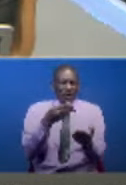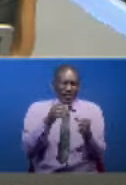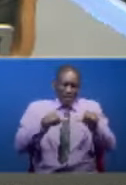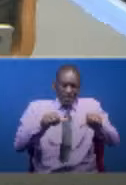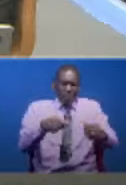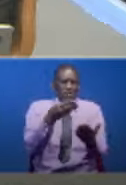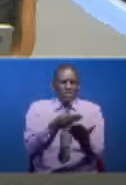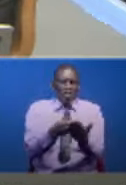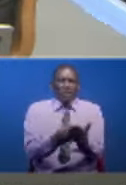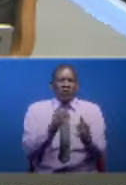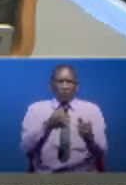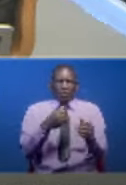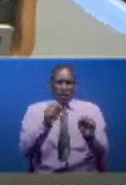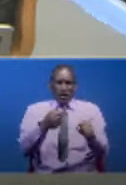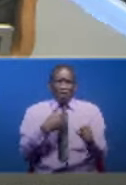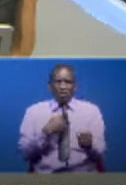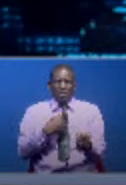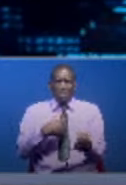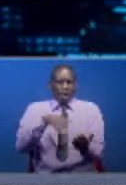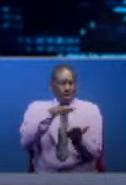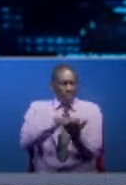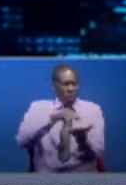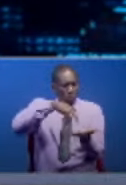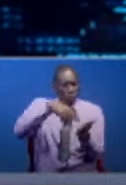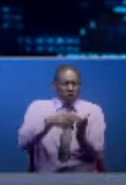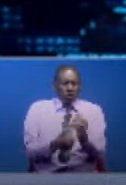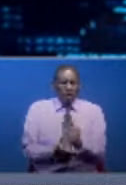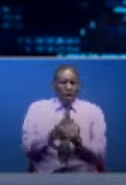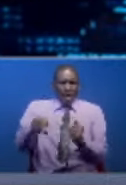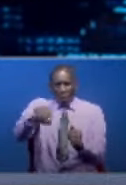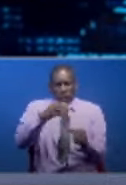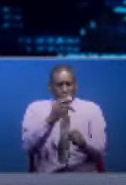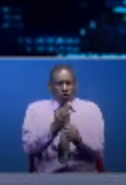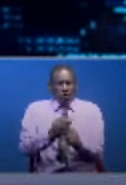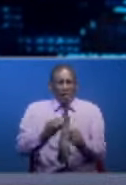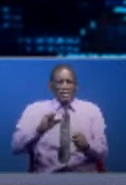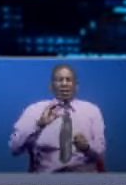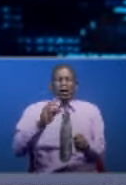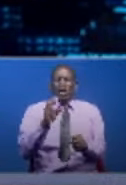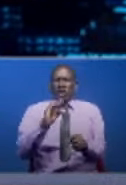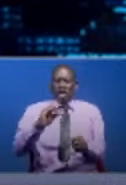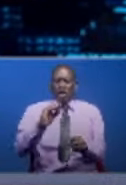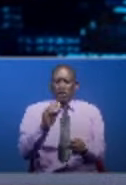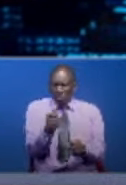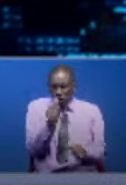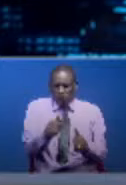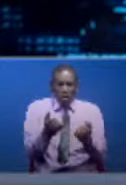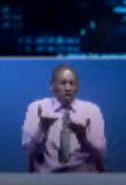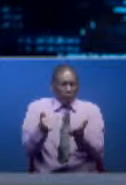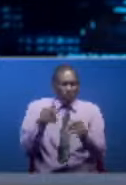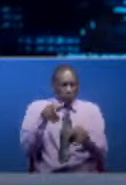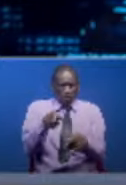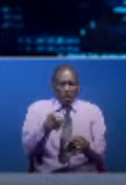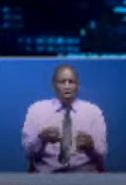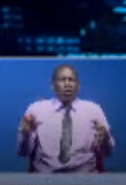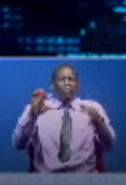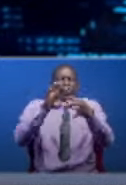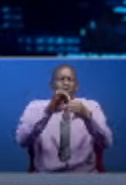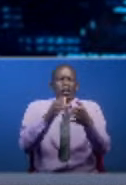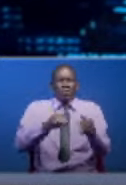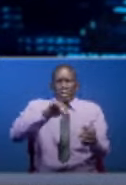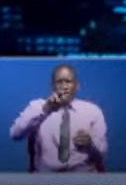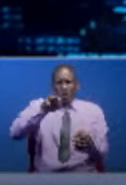a strong pipeline of bankable projects to enable us to deploy the capital that is available for this. And we are joined on set by James